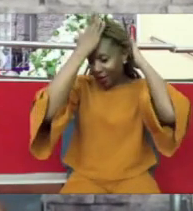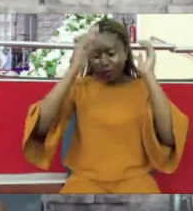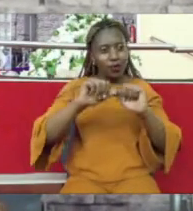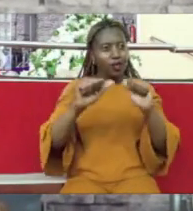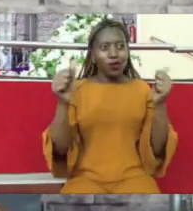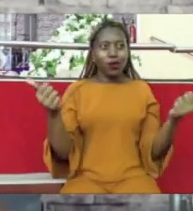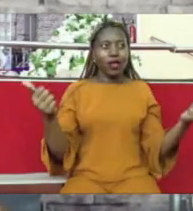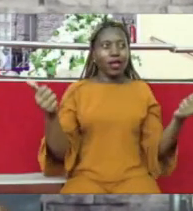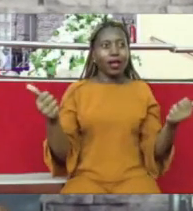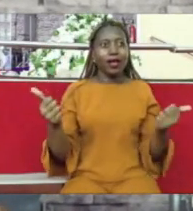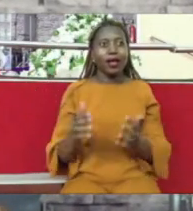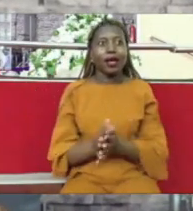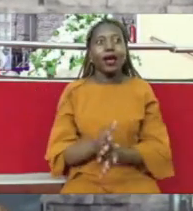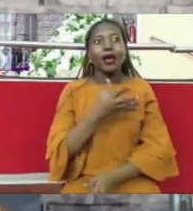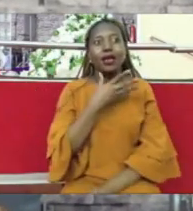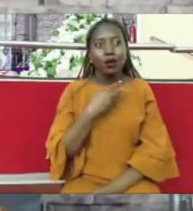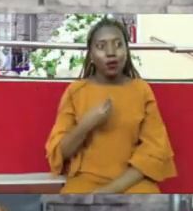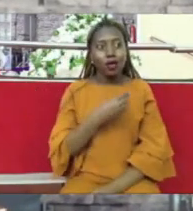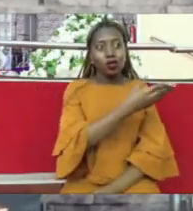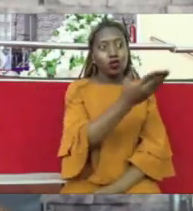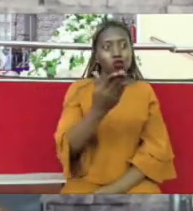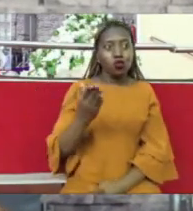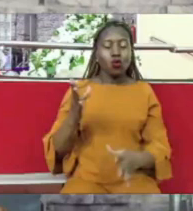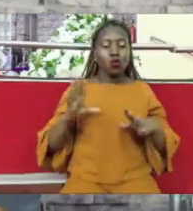Na angependa mpokee shukrani zake.